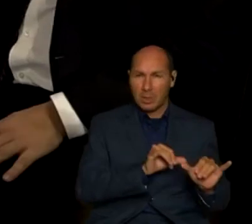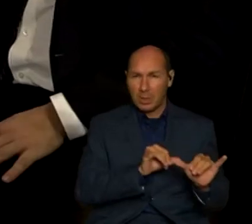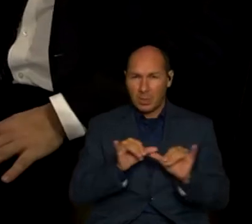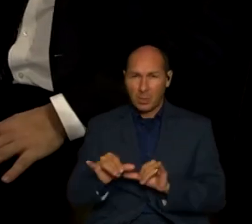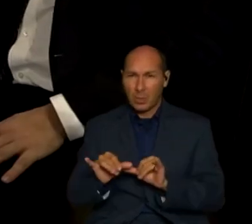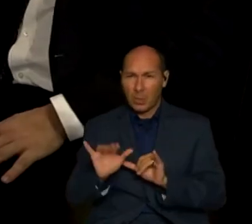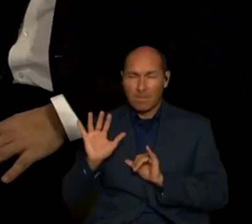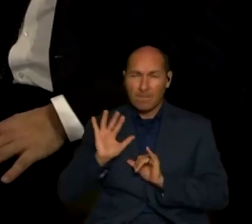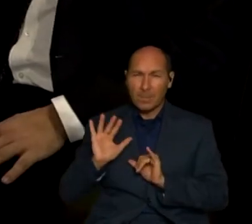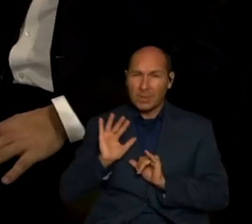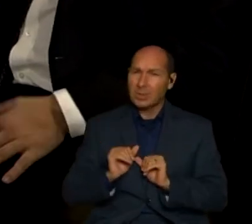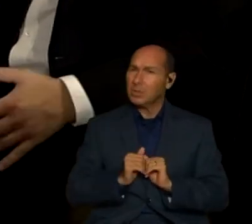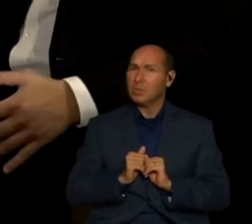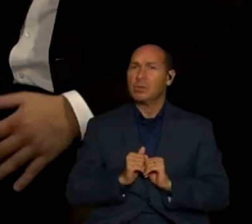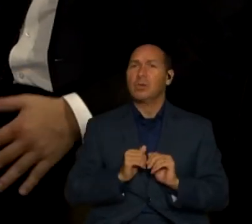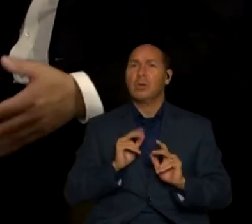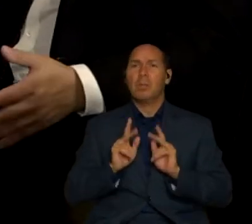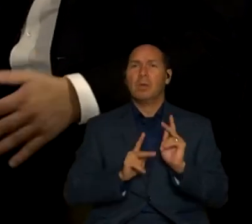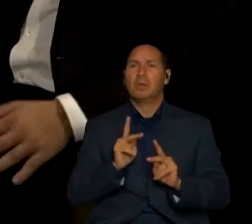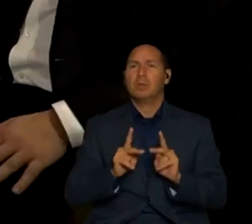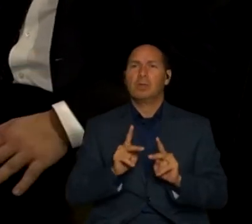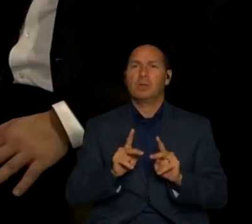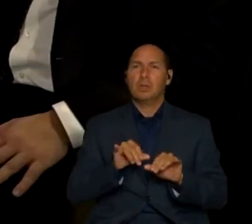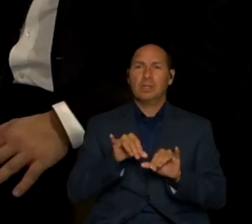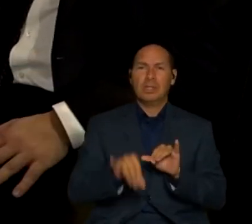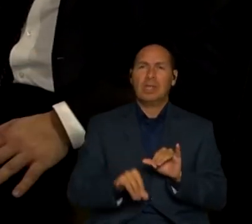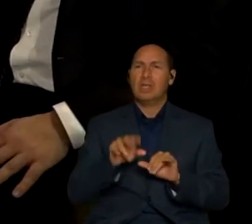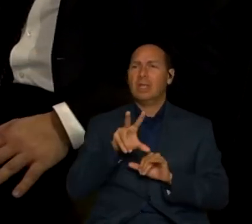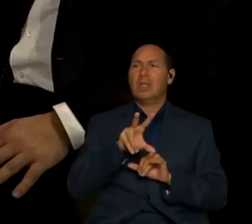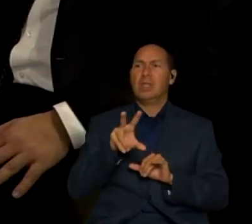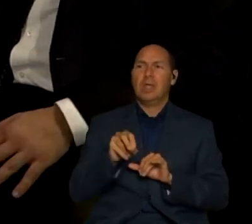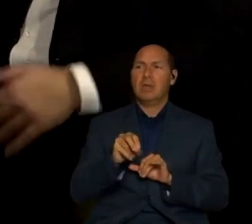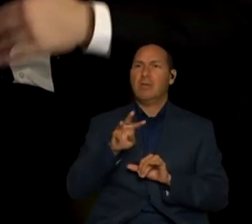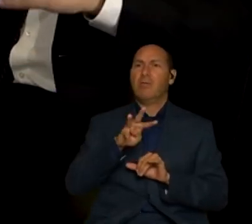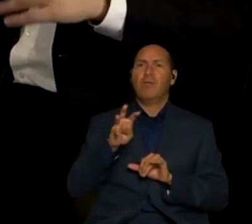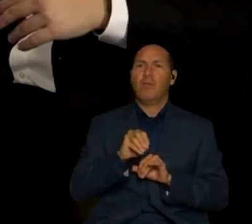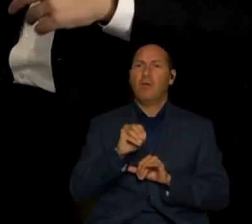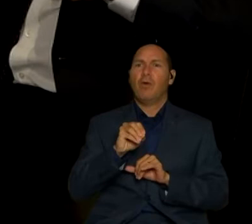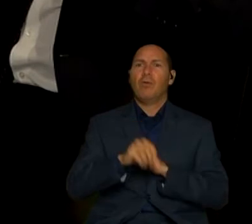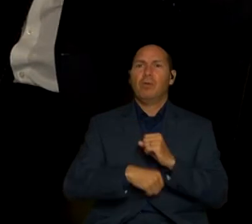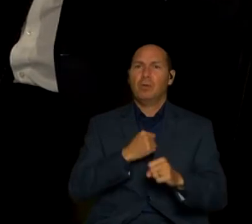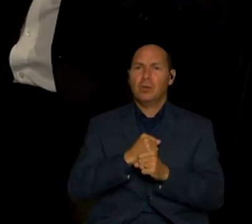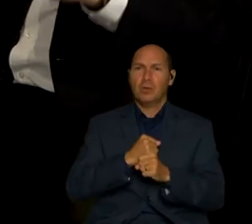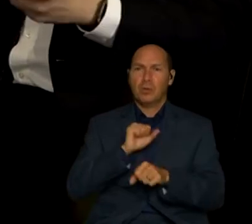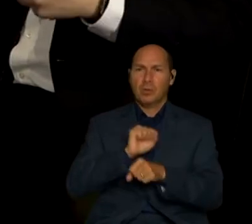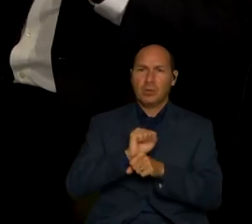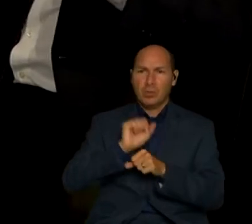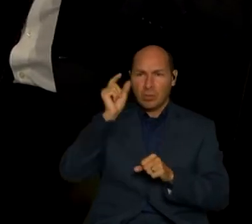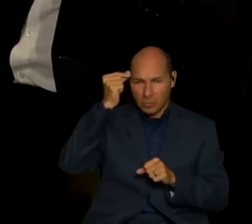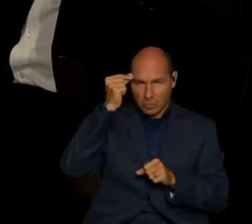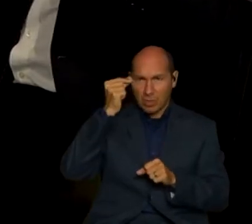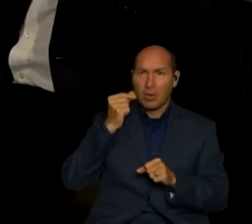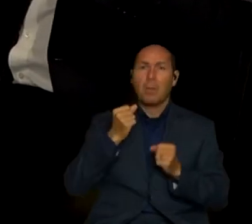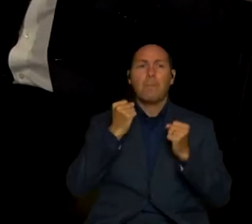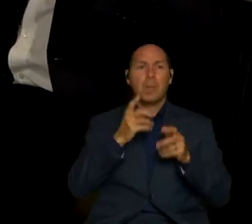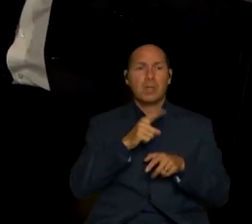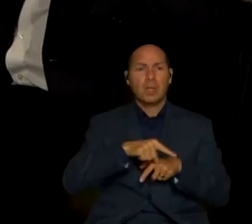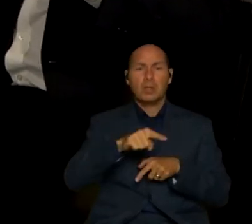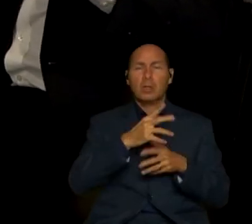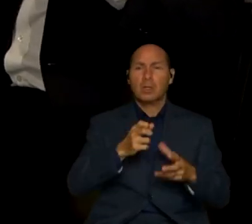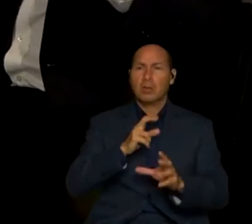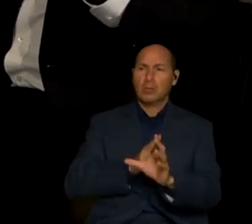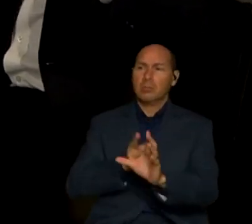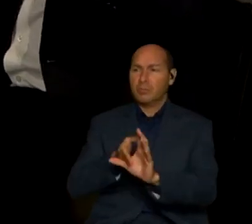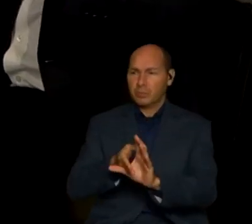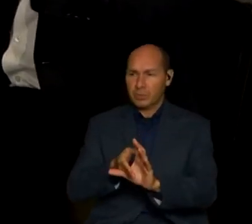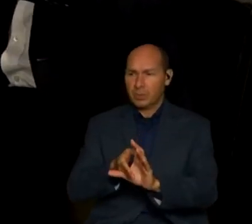foresee personnel staying 30 years, 40 years in the government. I think many people wants to join, wants to have